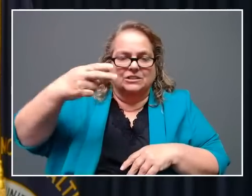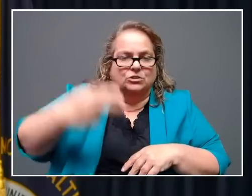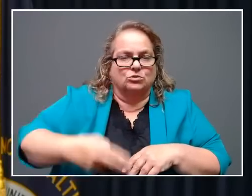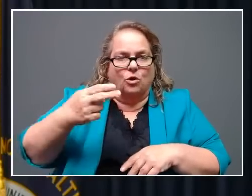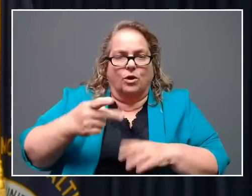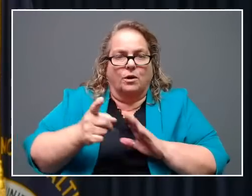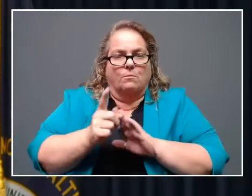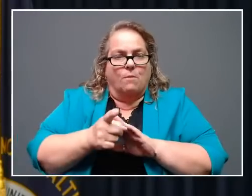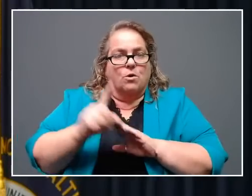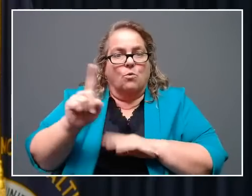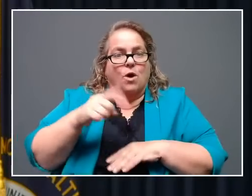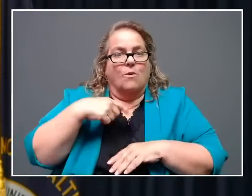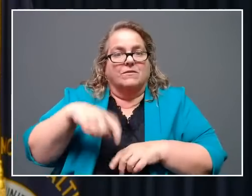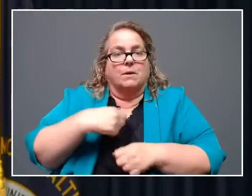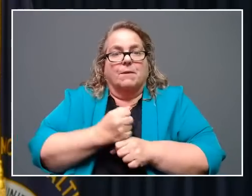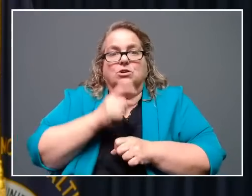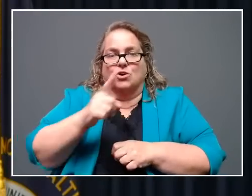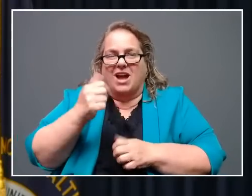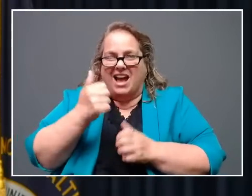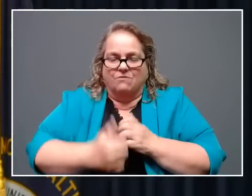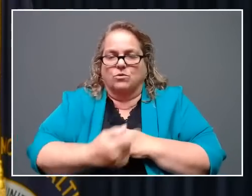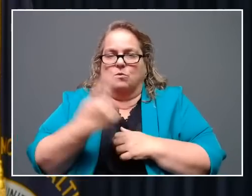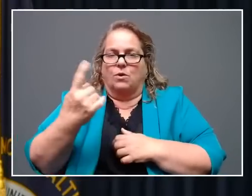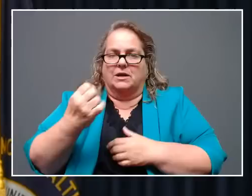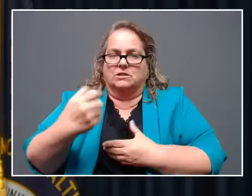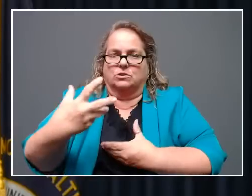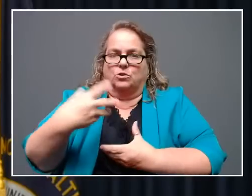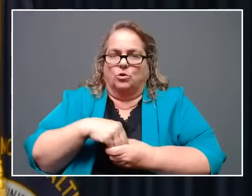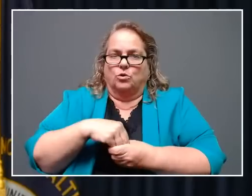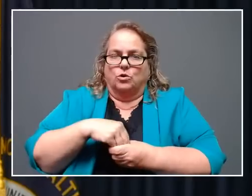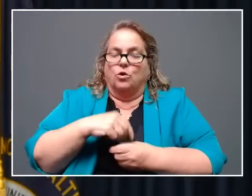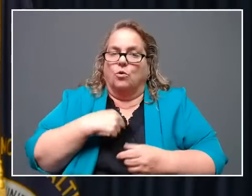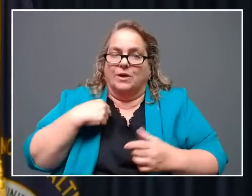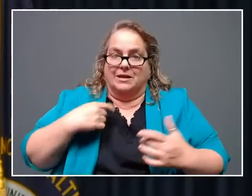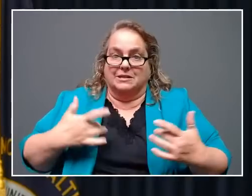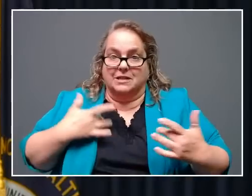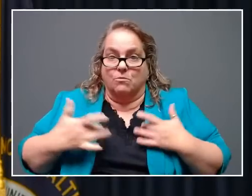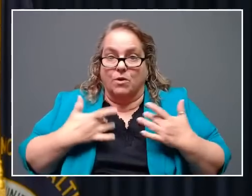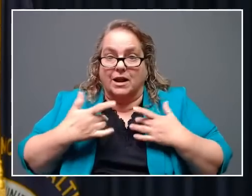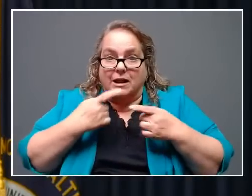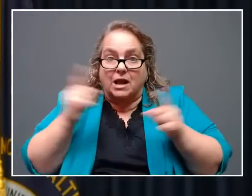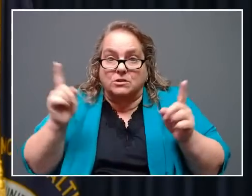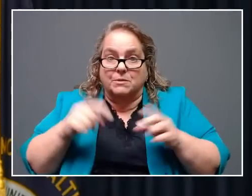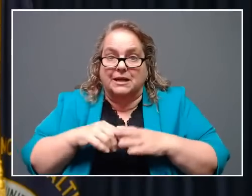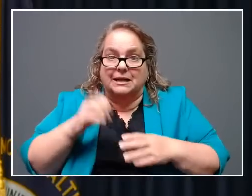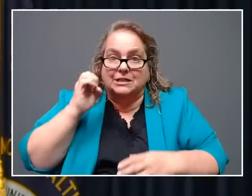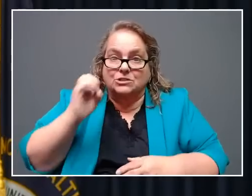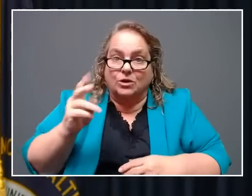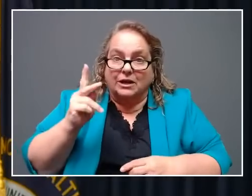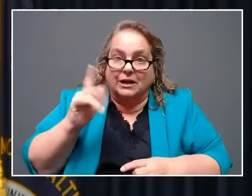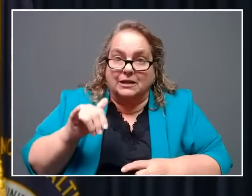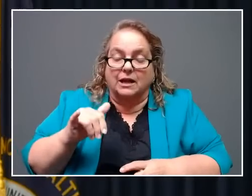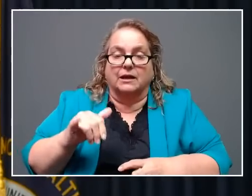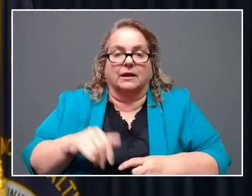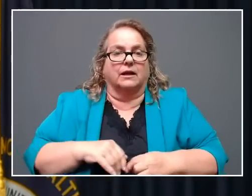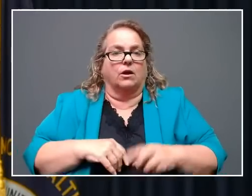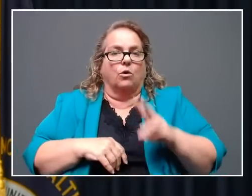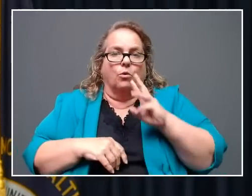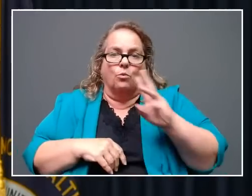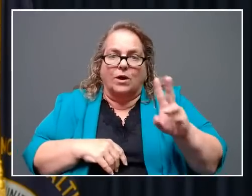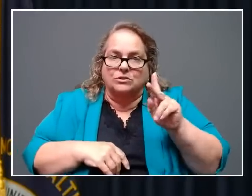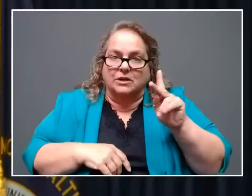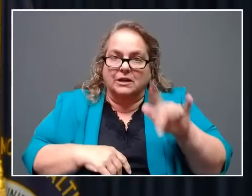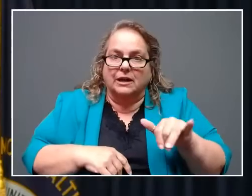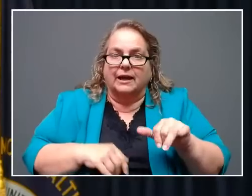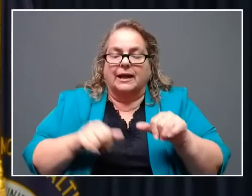sure that everyone is included. That's why we've celebrated announcements in Eastern Kentucky and in Western Kentucky, areas that are